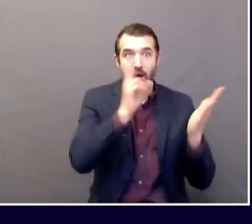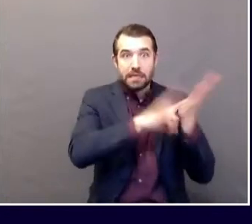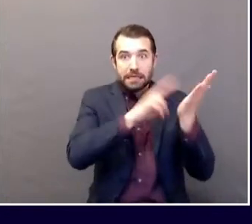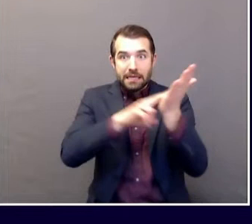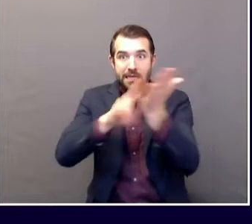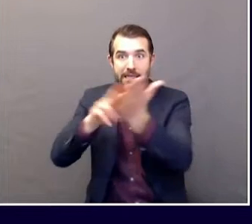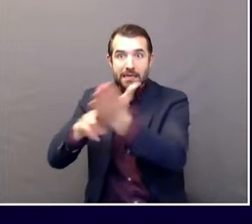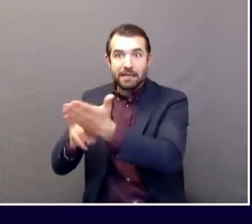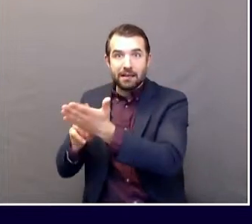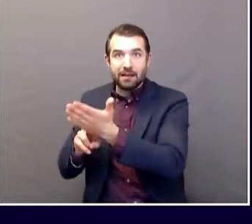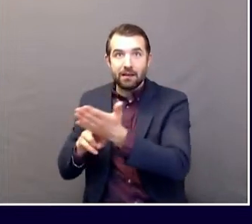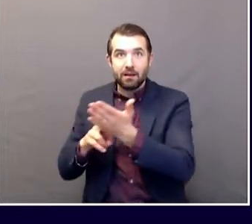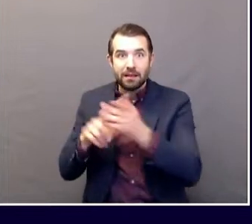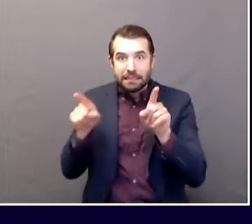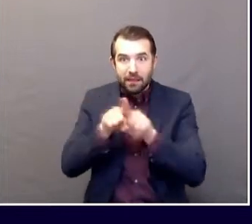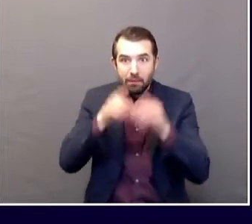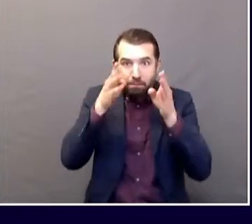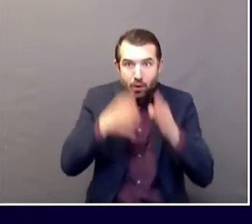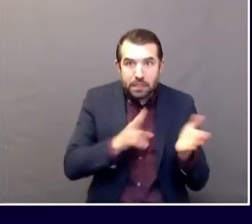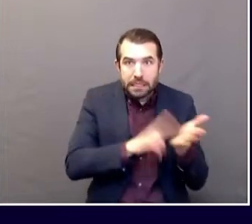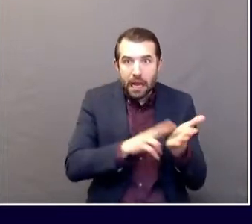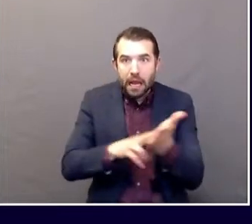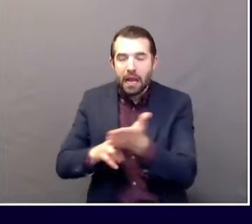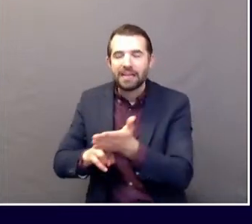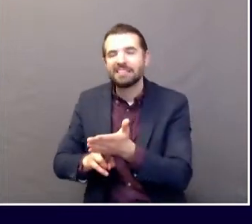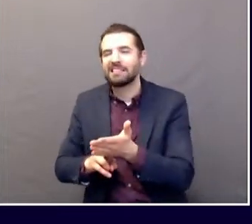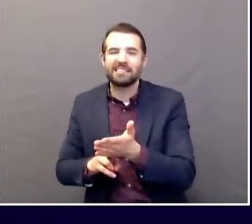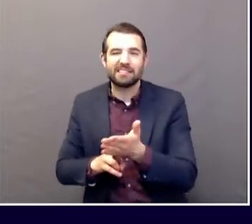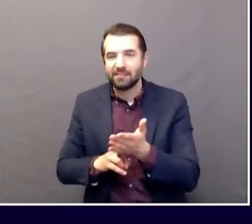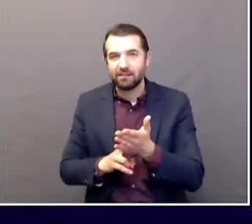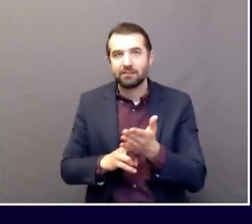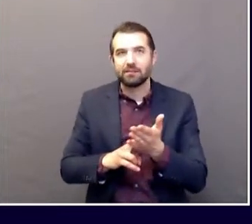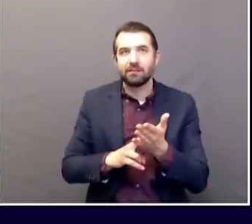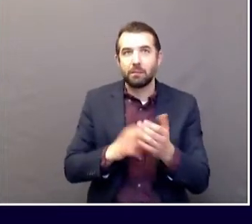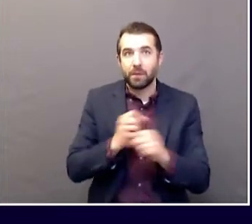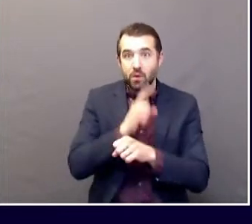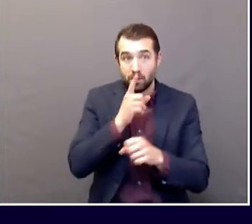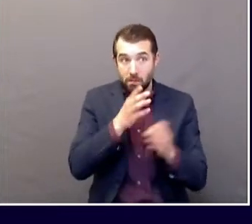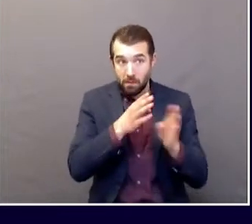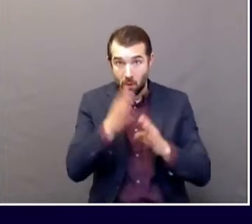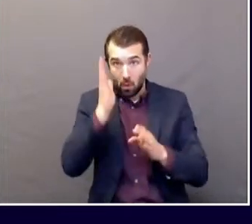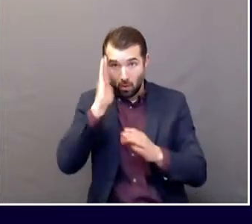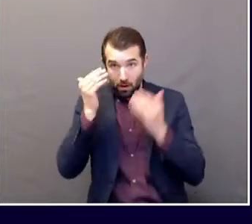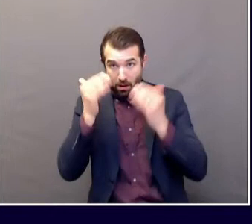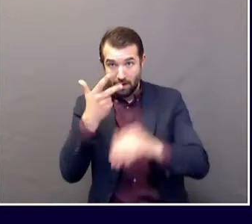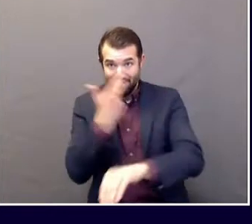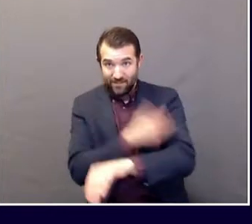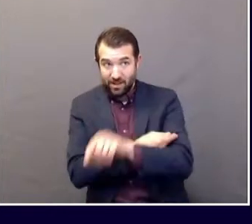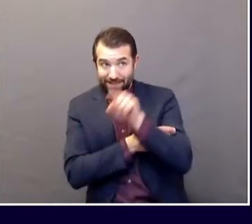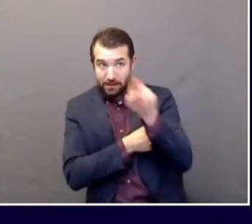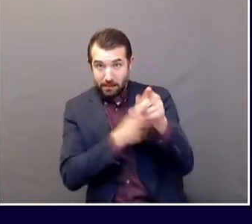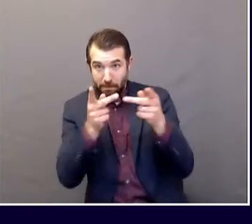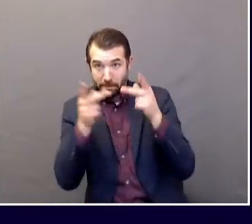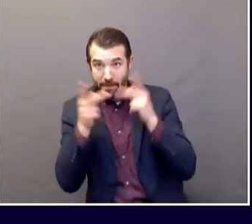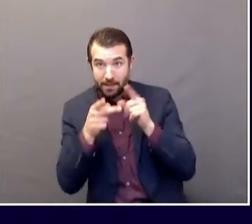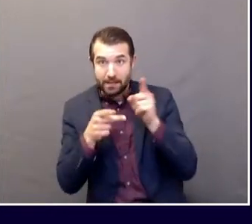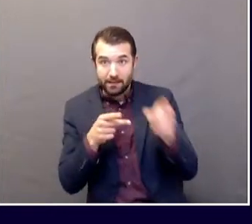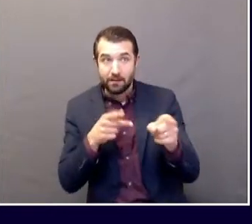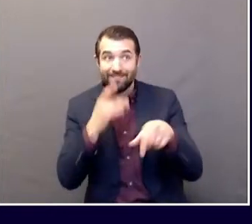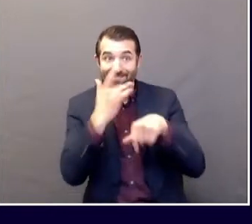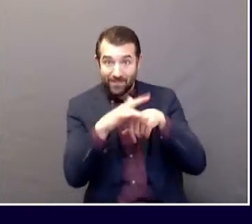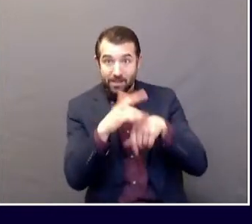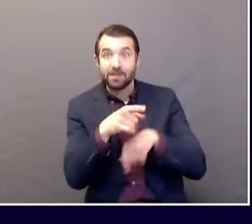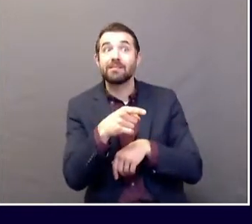So it was more to try to have a close relationship between the pre-registration process and then actually having an